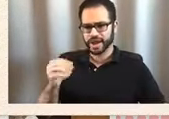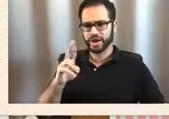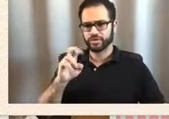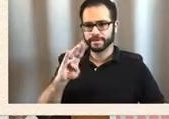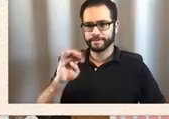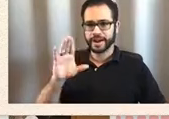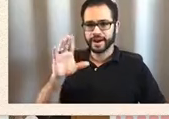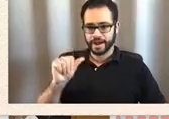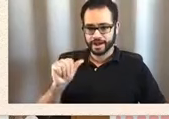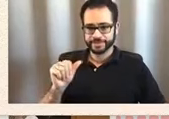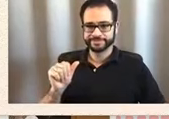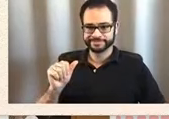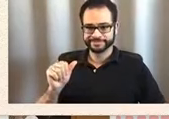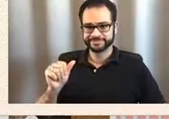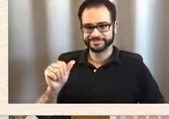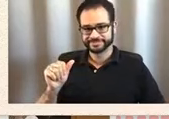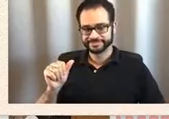and